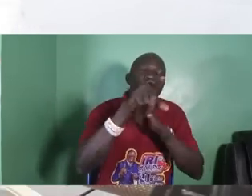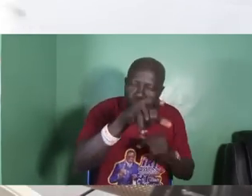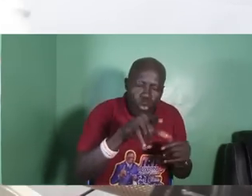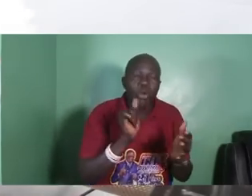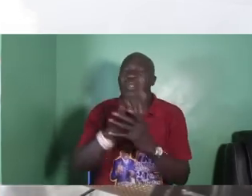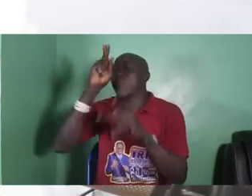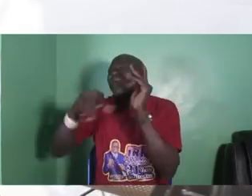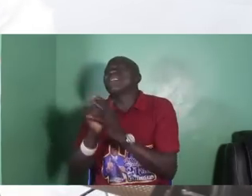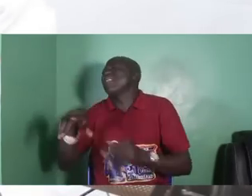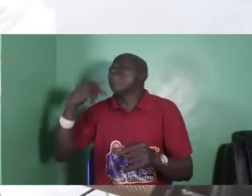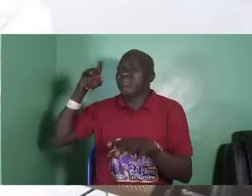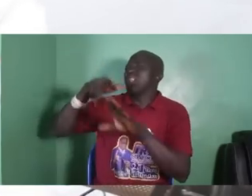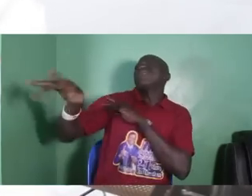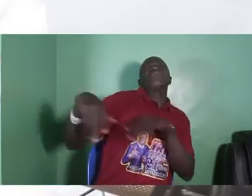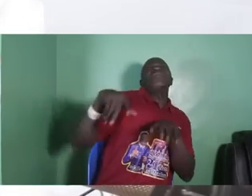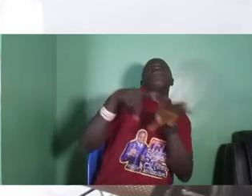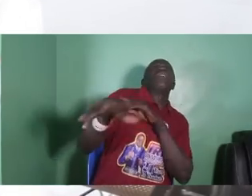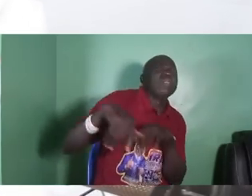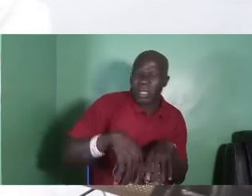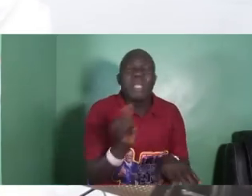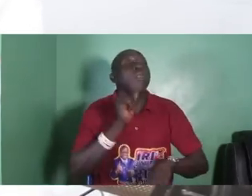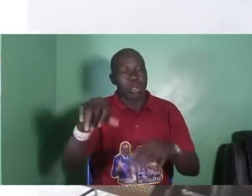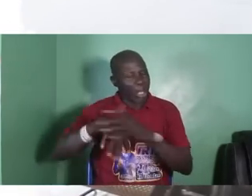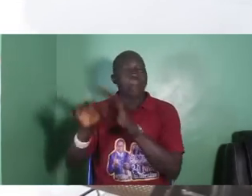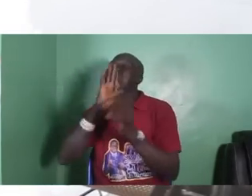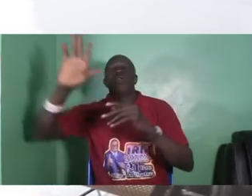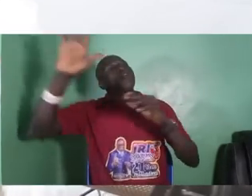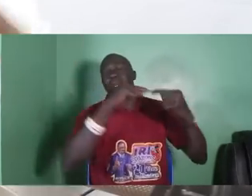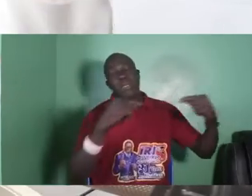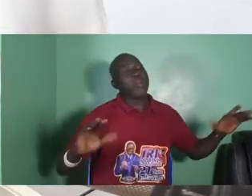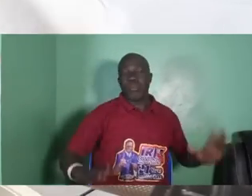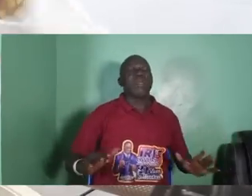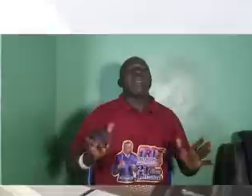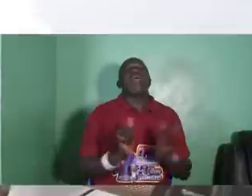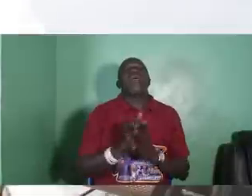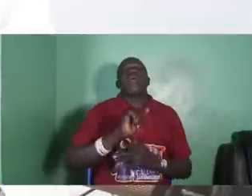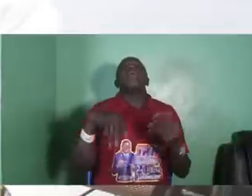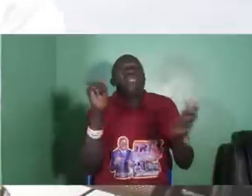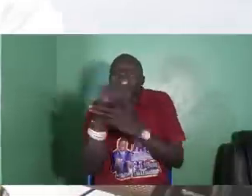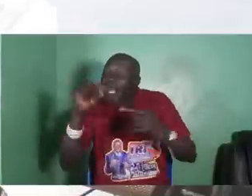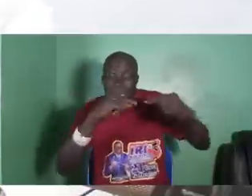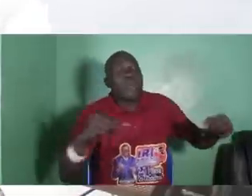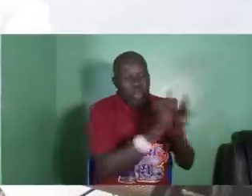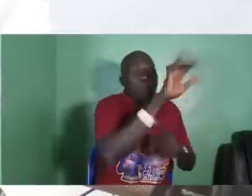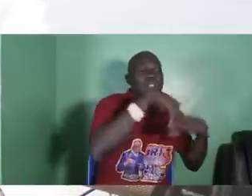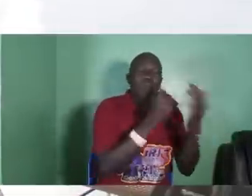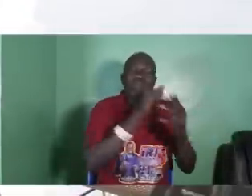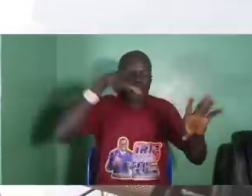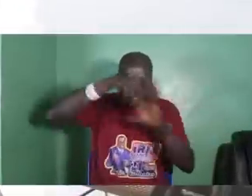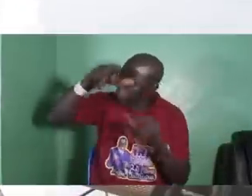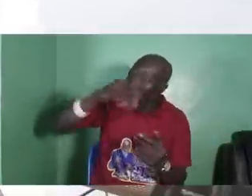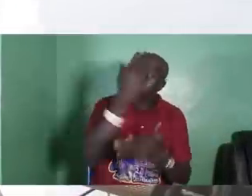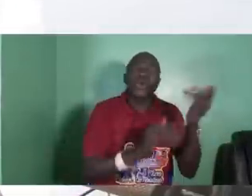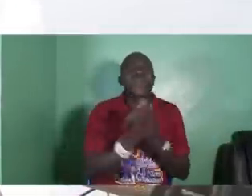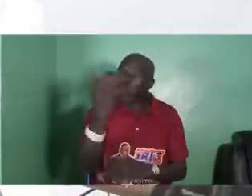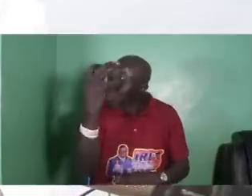you and don foju pe nba mi the one that you look o le ma jo lo ta re is another the enemy the enemy they say is the same so to you how